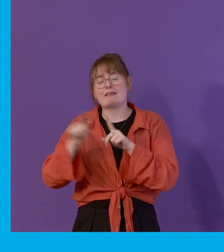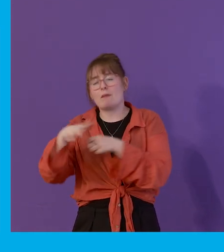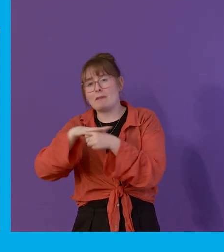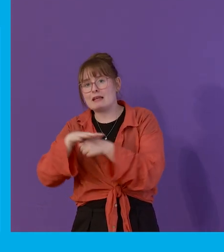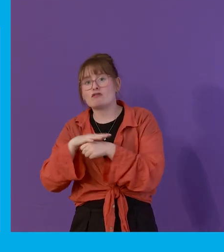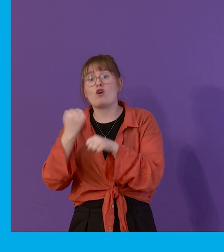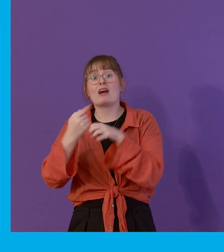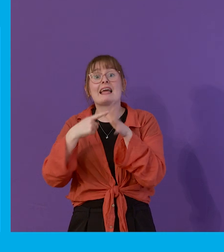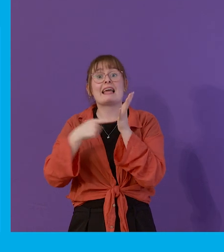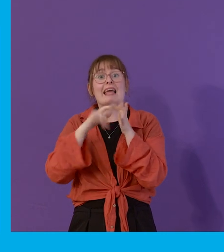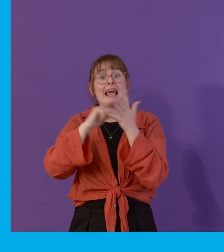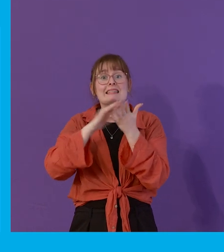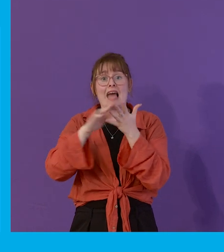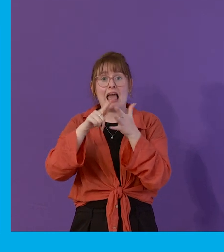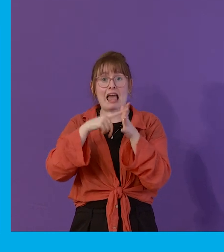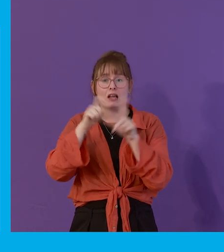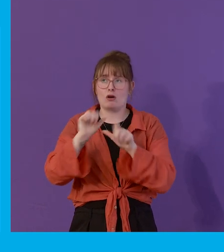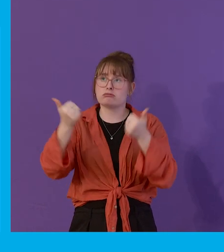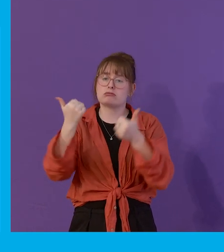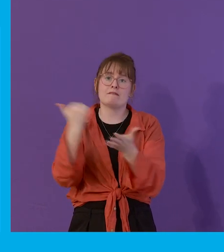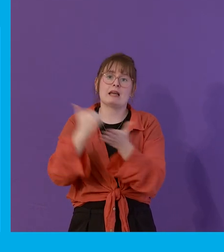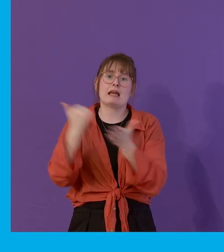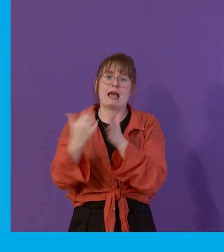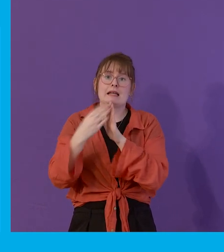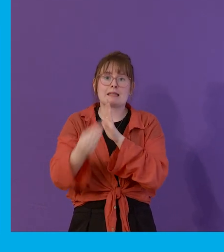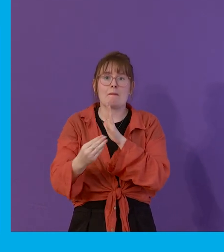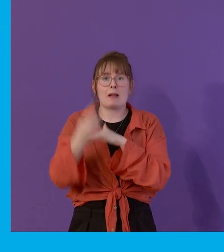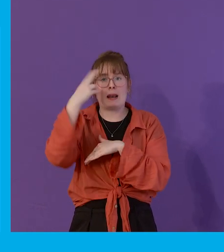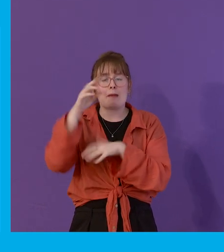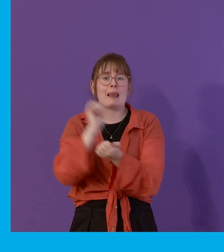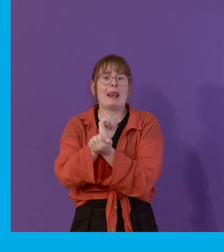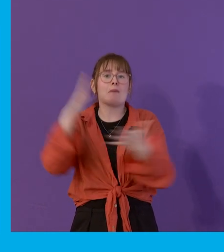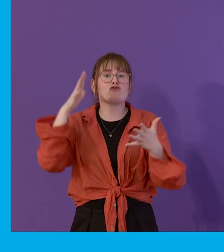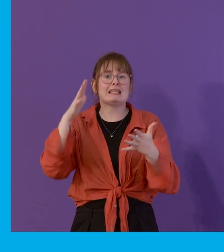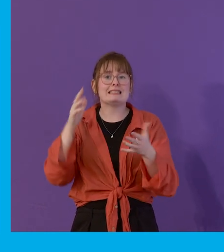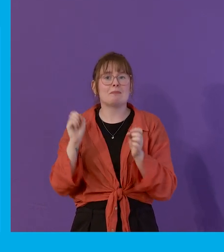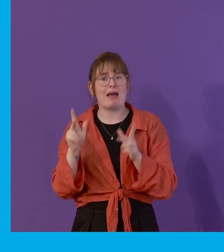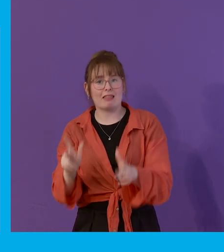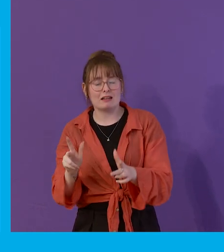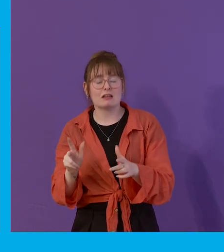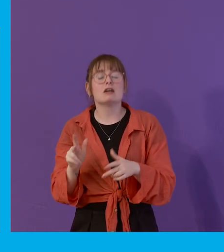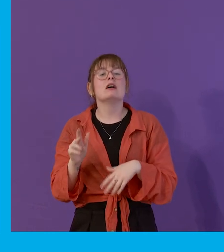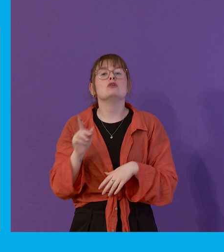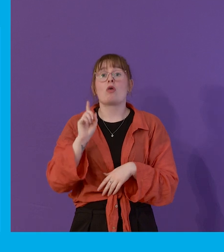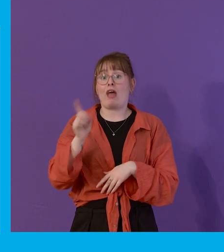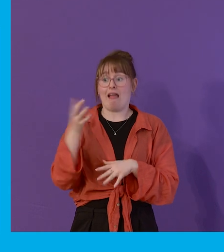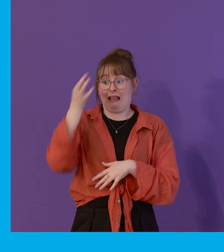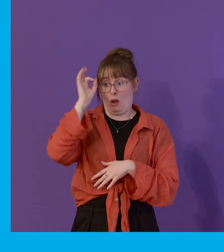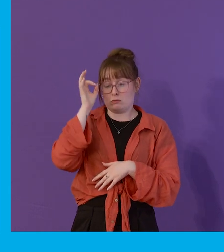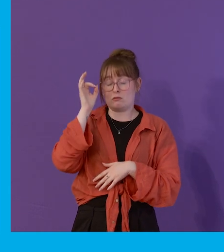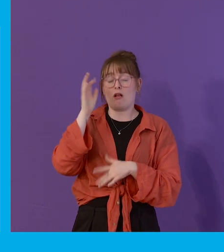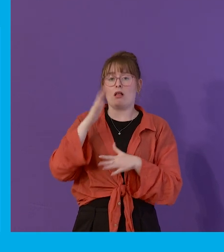did. In Gateshead, for example, some fantastic work there called the Liberated Method, where basically the council are